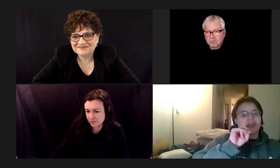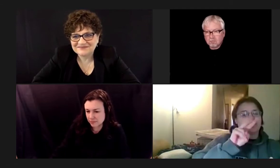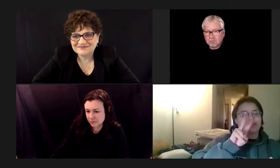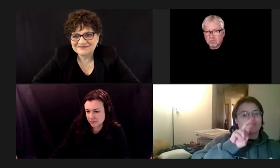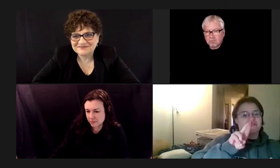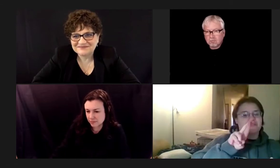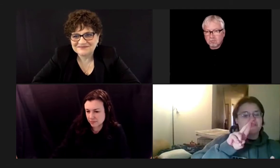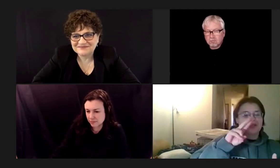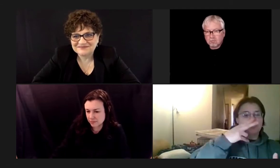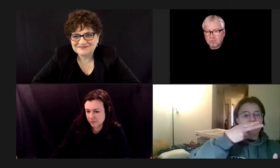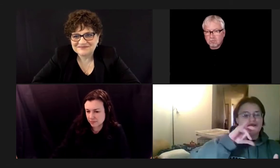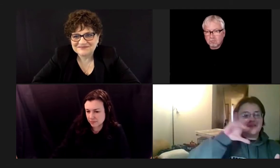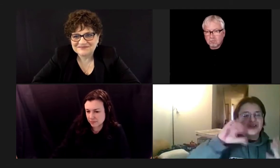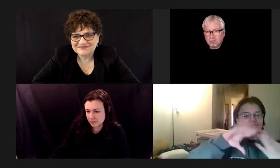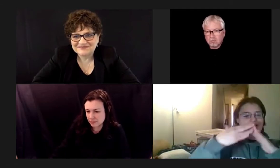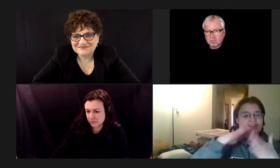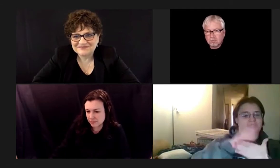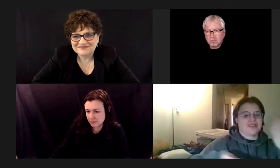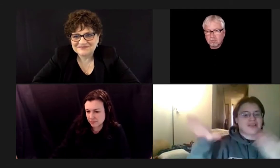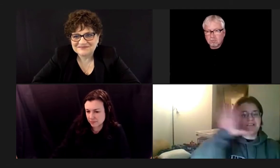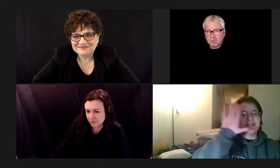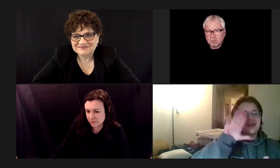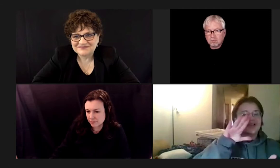also I was